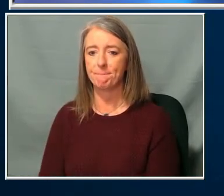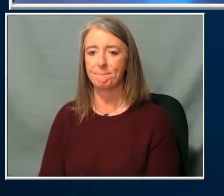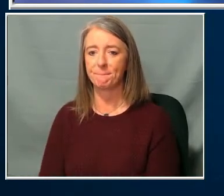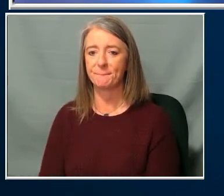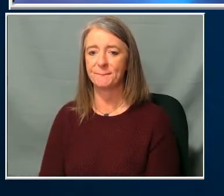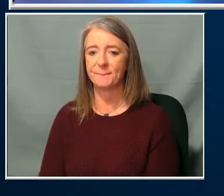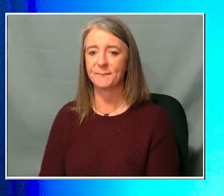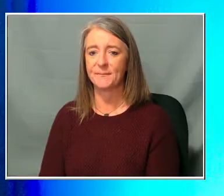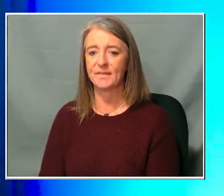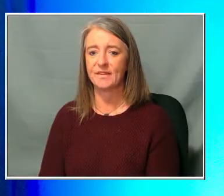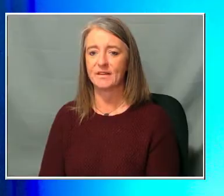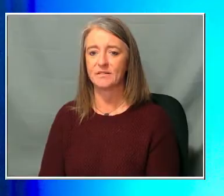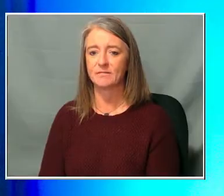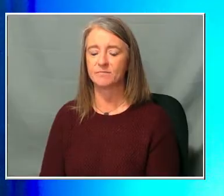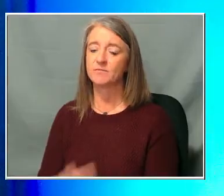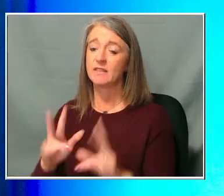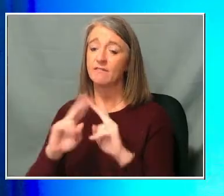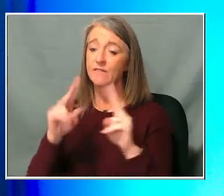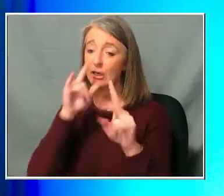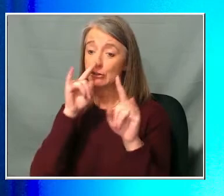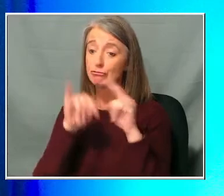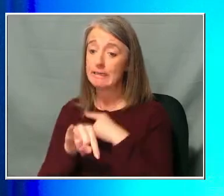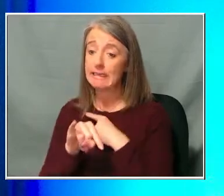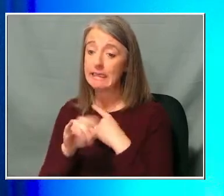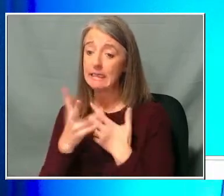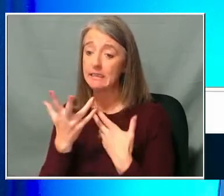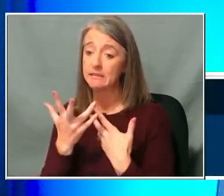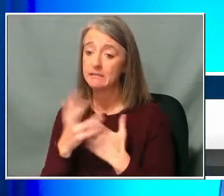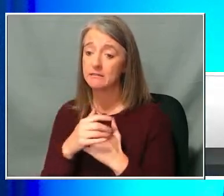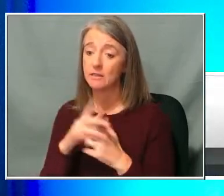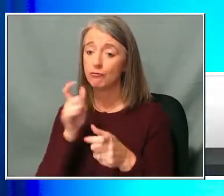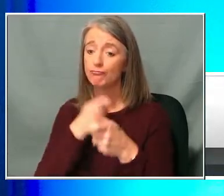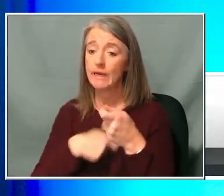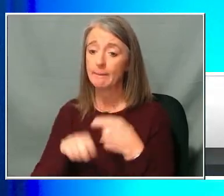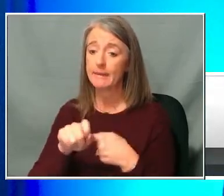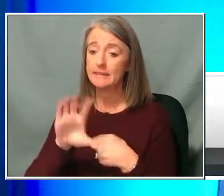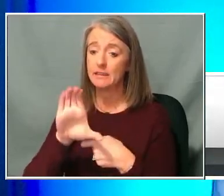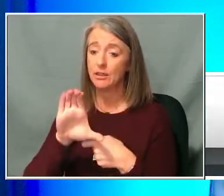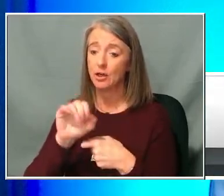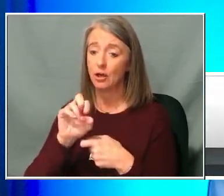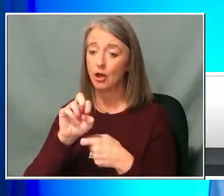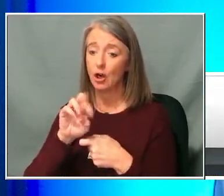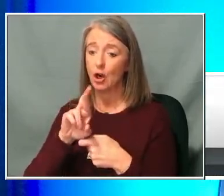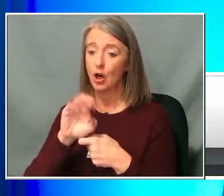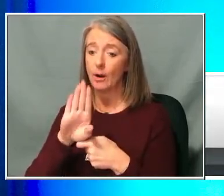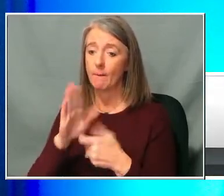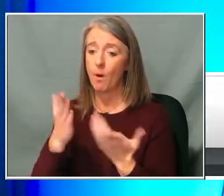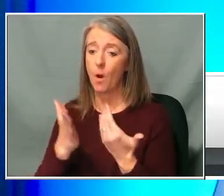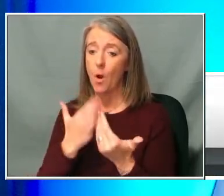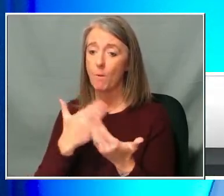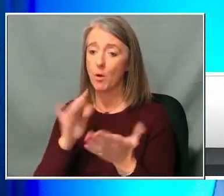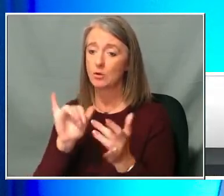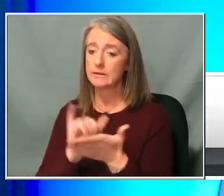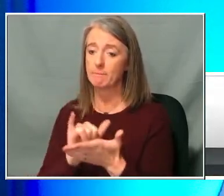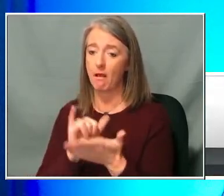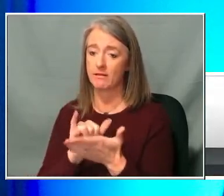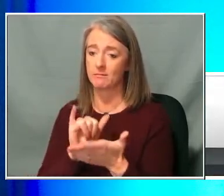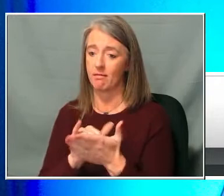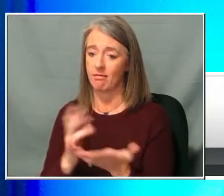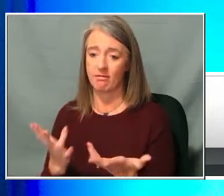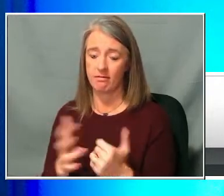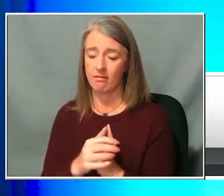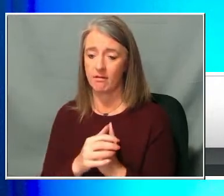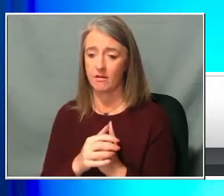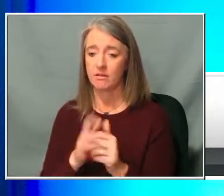That's actually a very tricky question, right? So replacing carb, it's almost impossible. However, replacing the